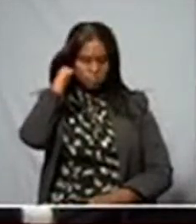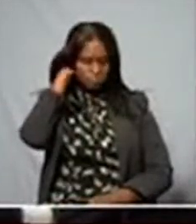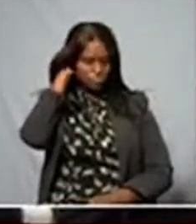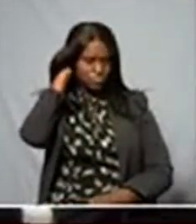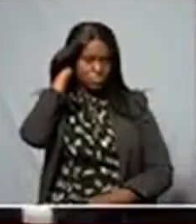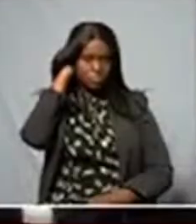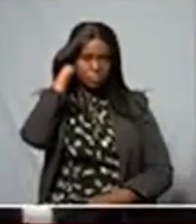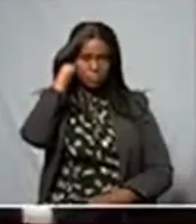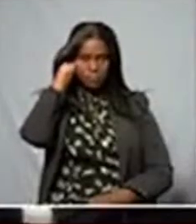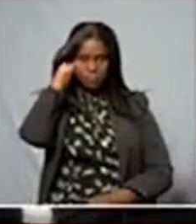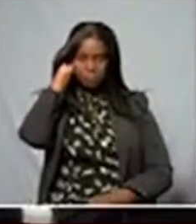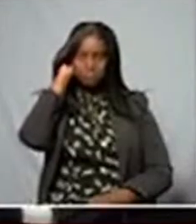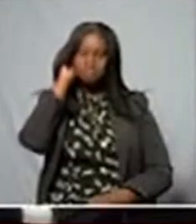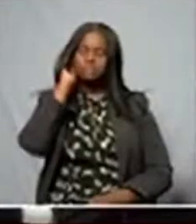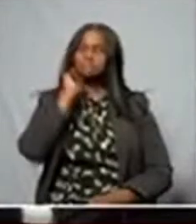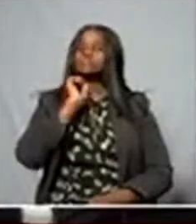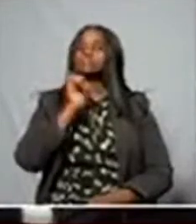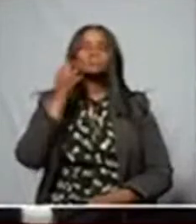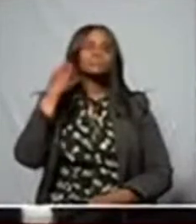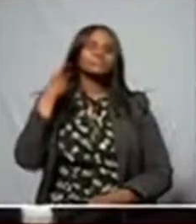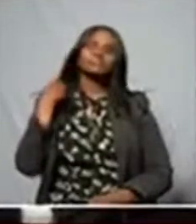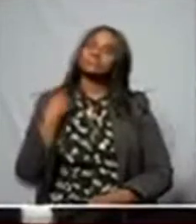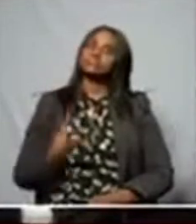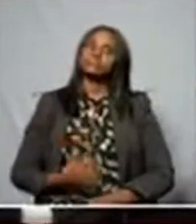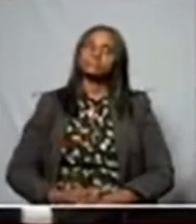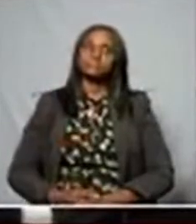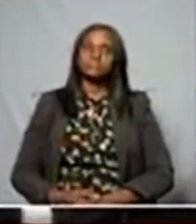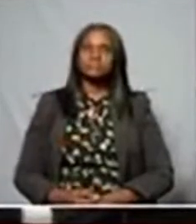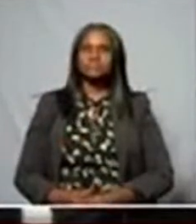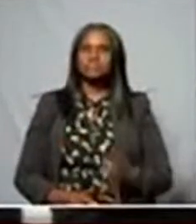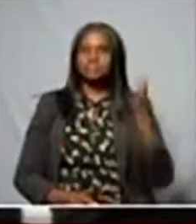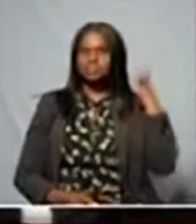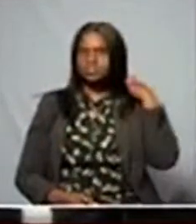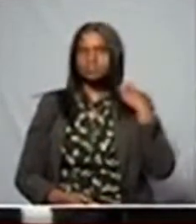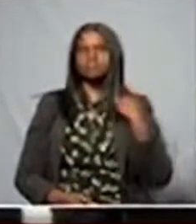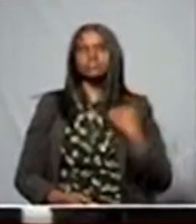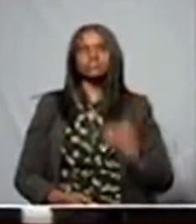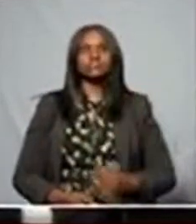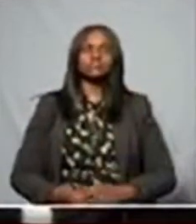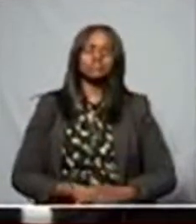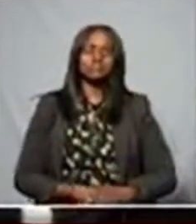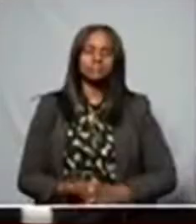and Sanitation. My name is Godfrey Simon from Parliamentary Budget Office.